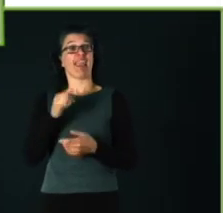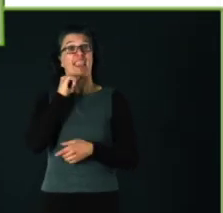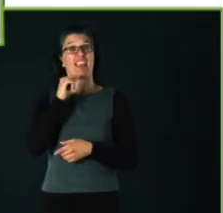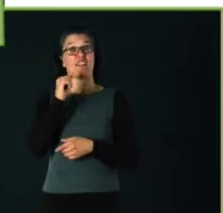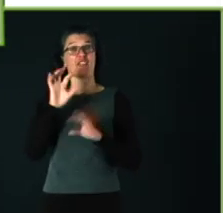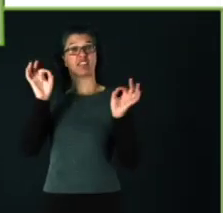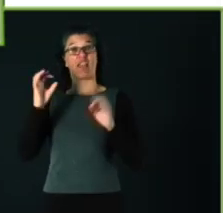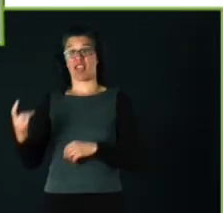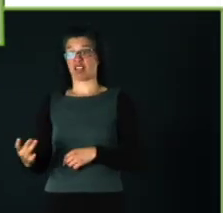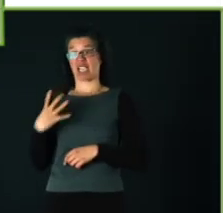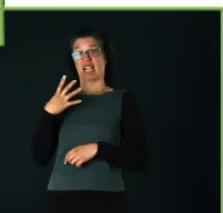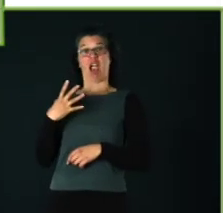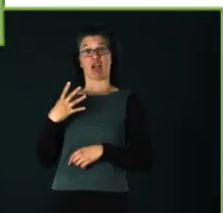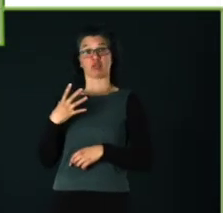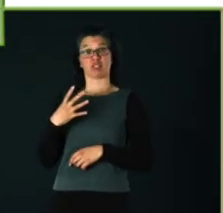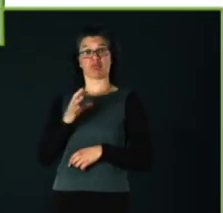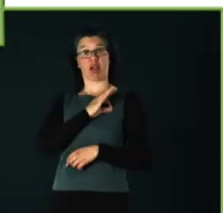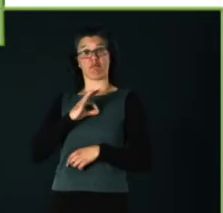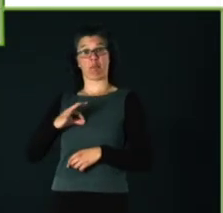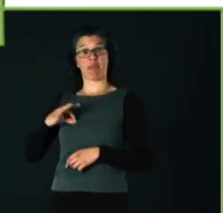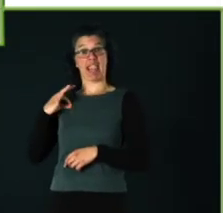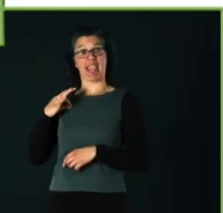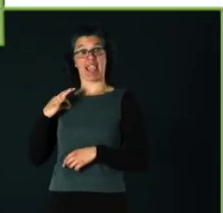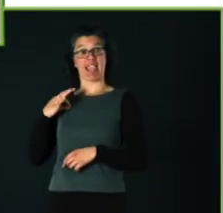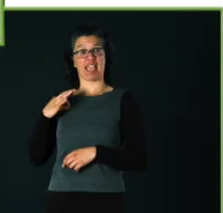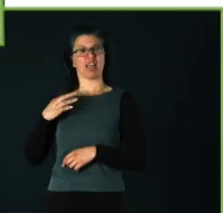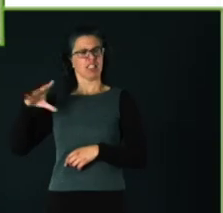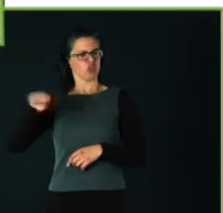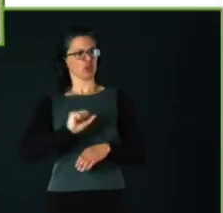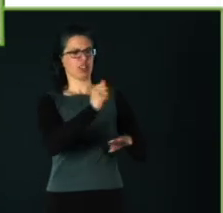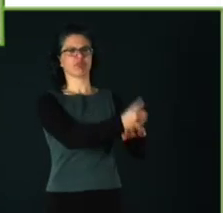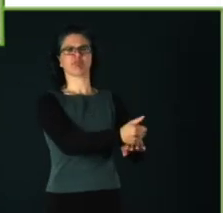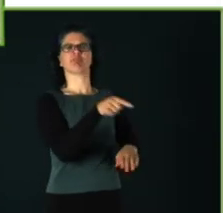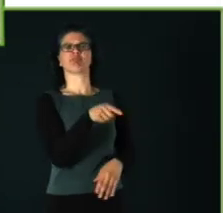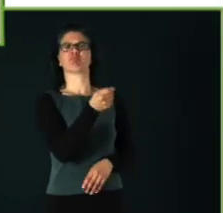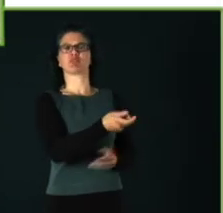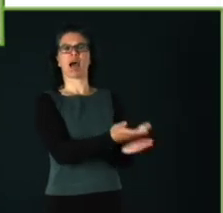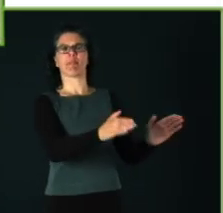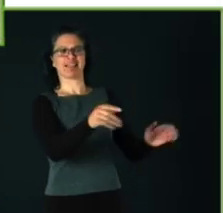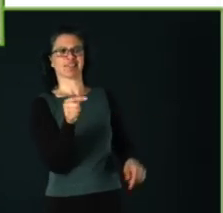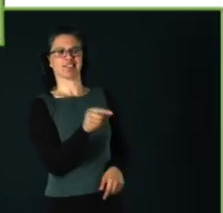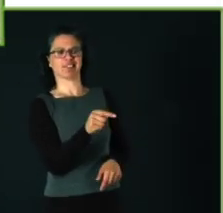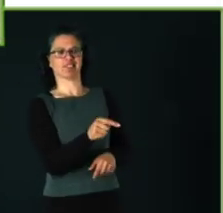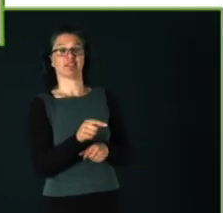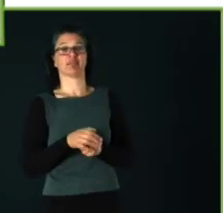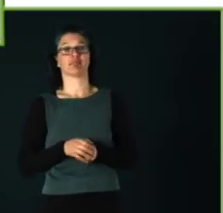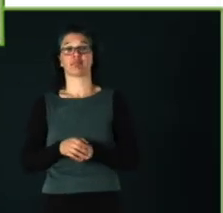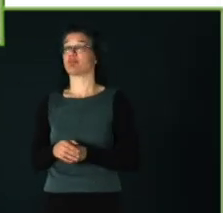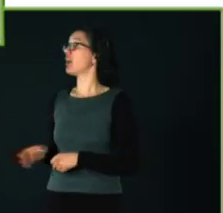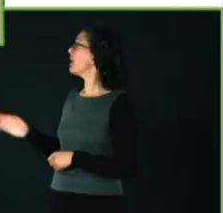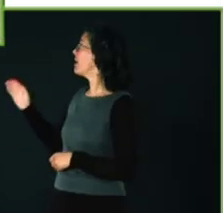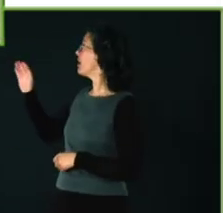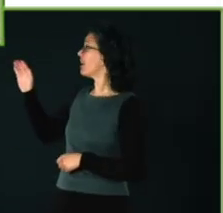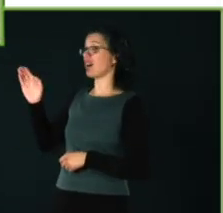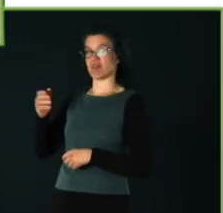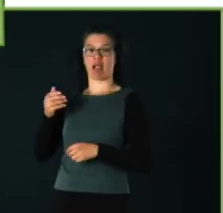out the 6 years I was in, would have been built at the town basin. This is the town basin, which is part of what we